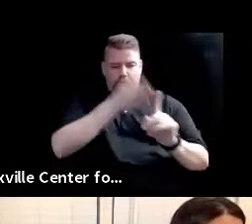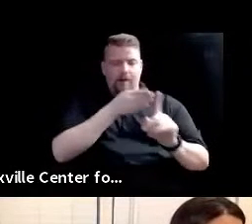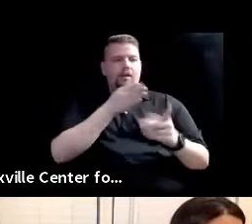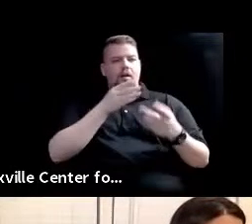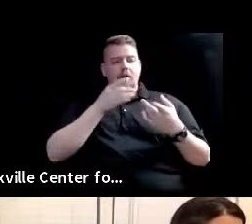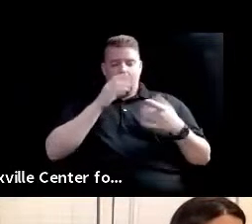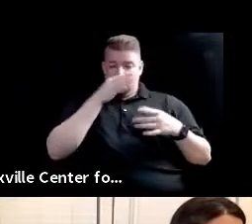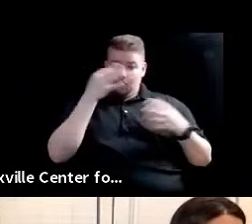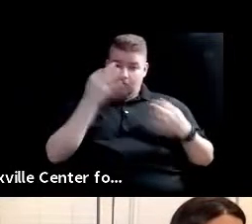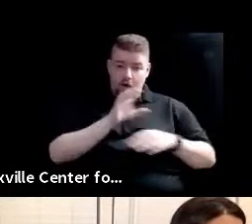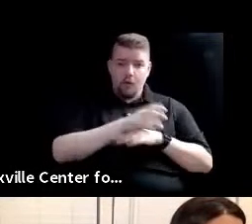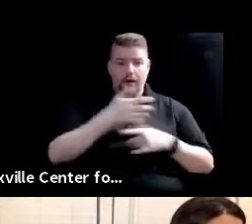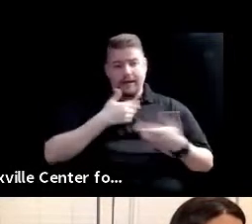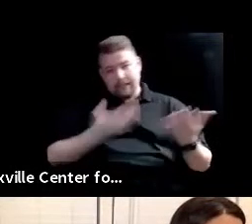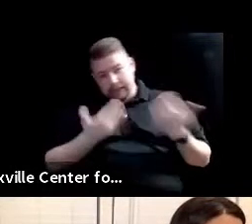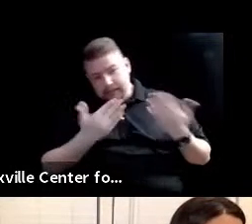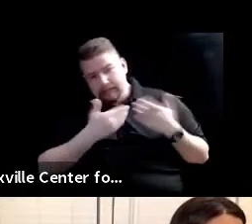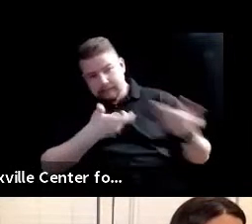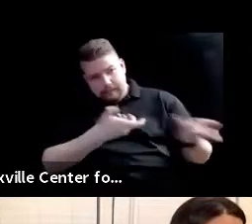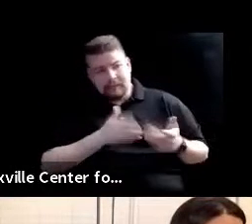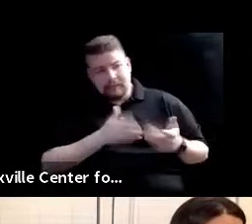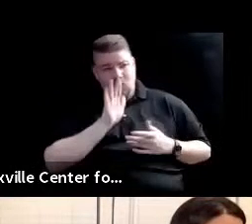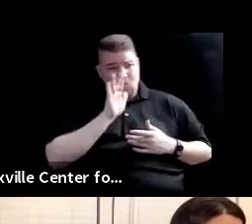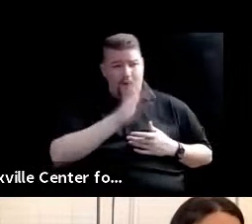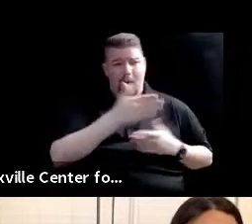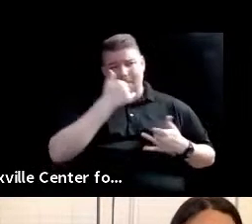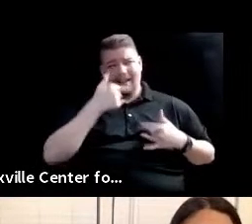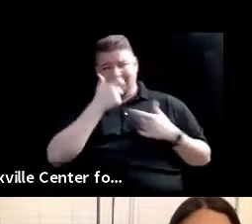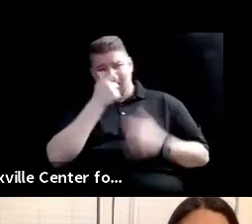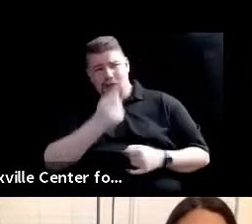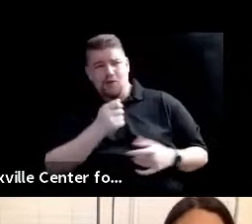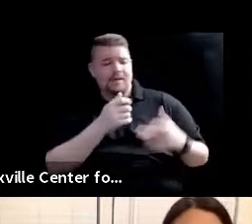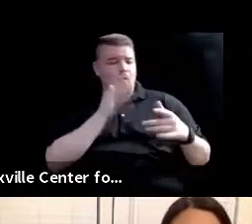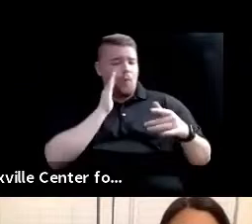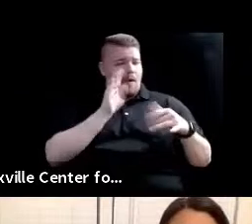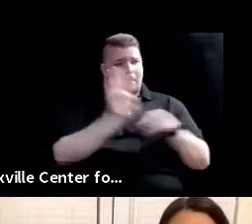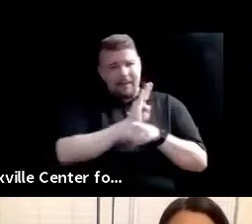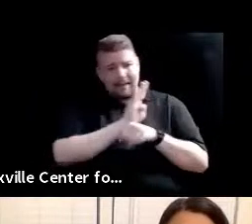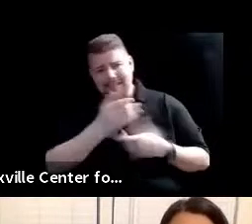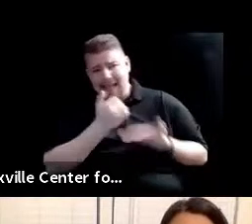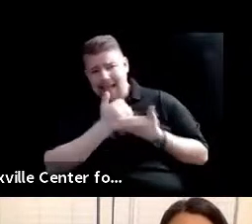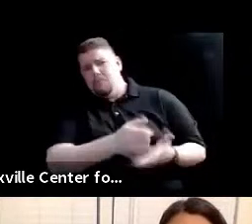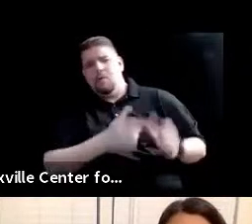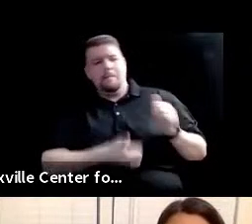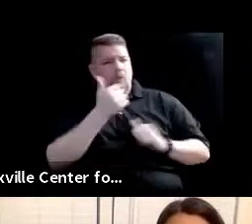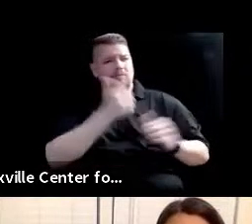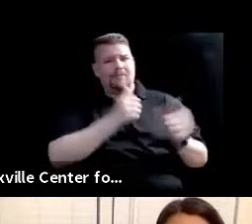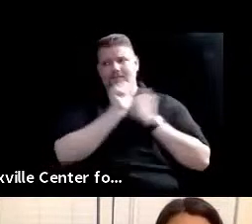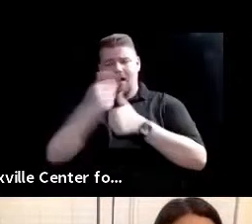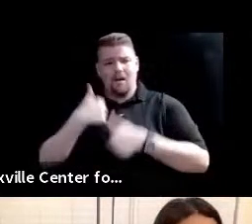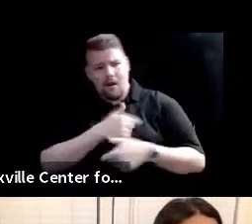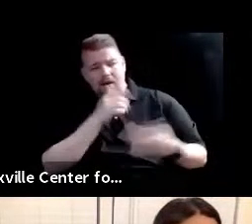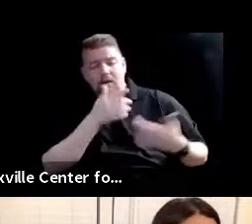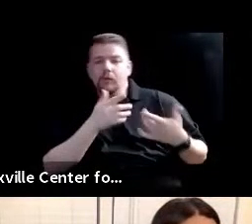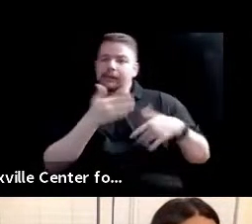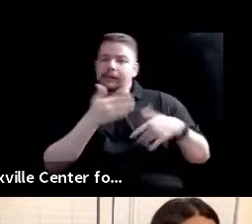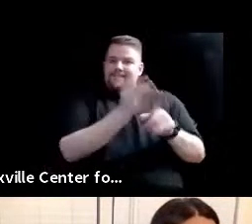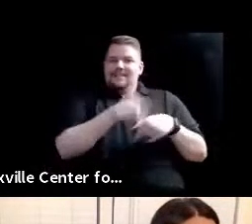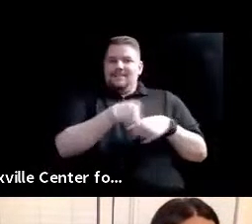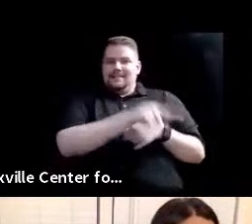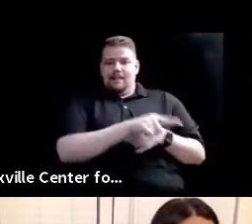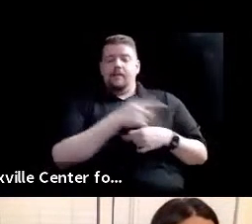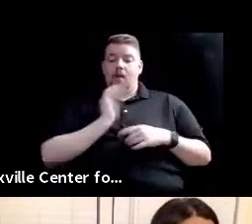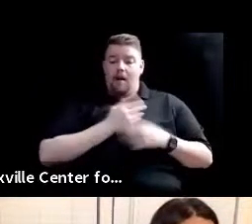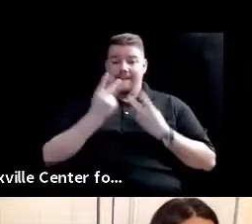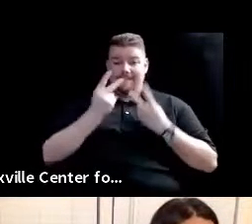We need to entice them to that it's in their best business sense to follow the directions. Our guests want Aubrey's